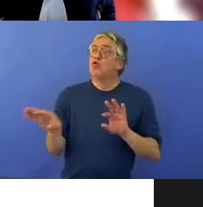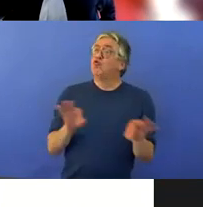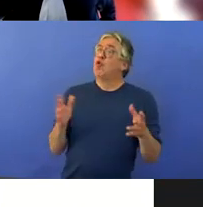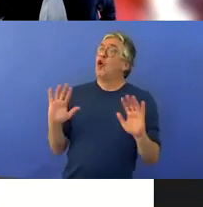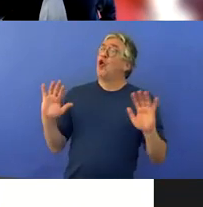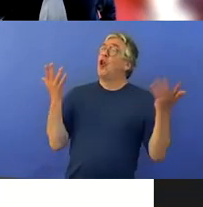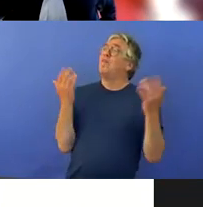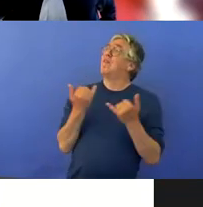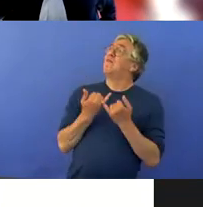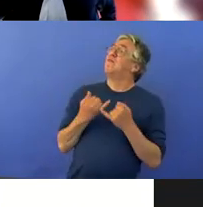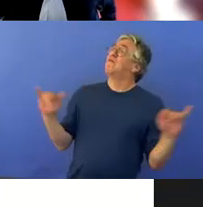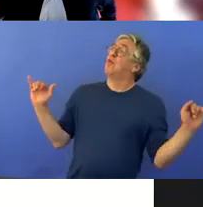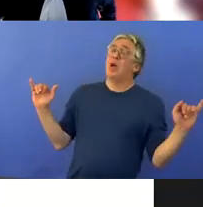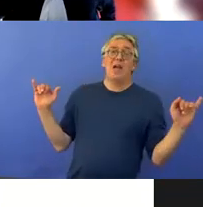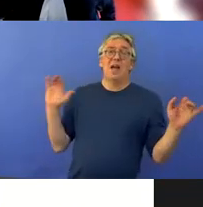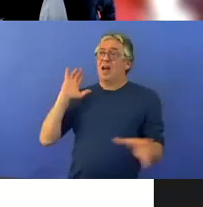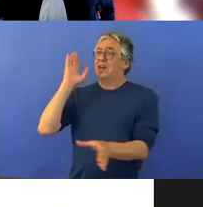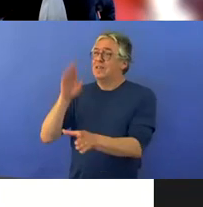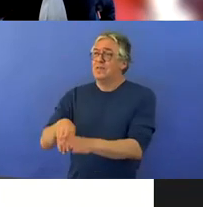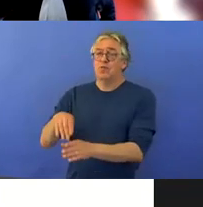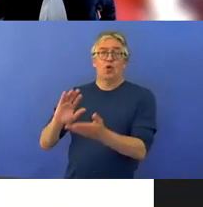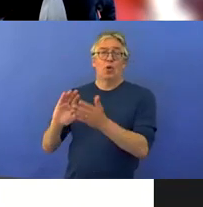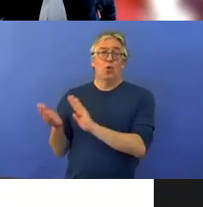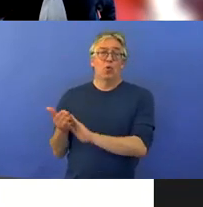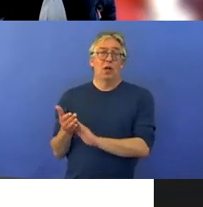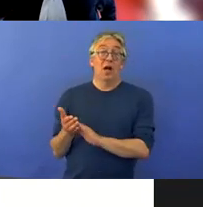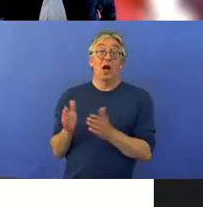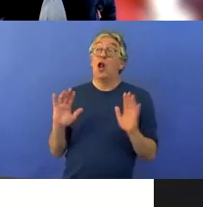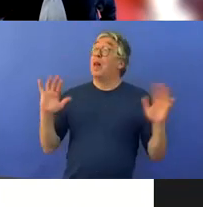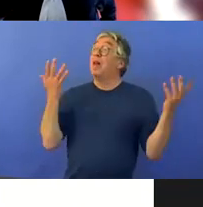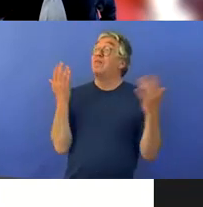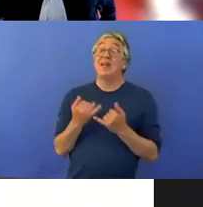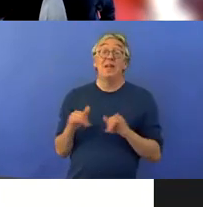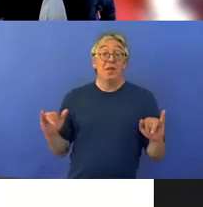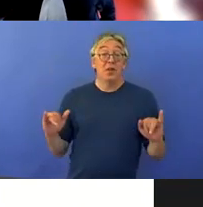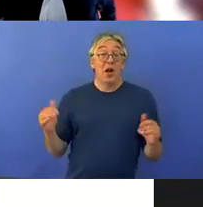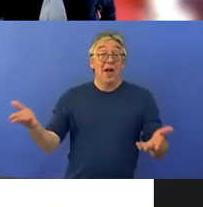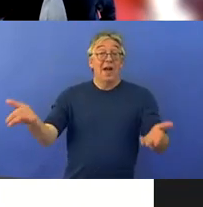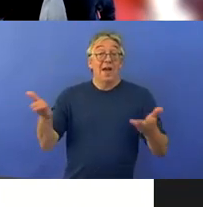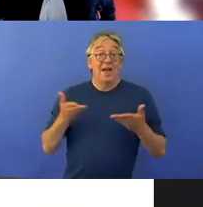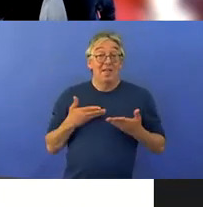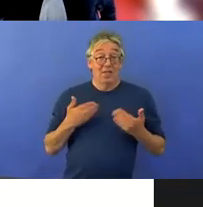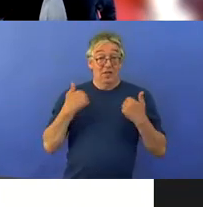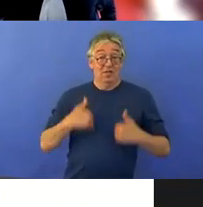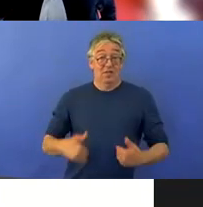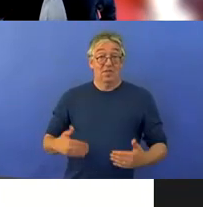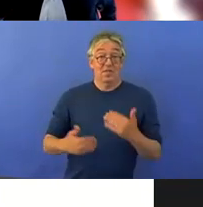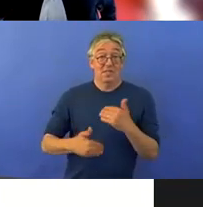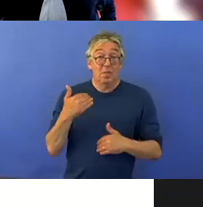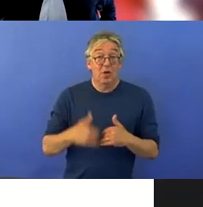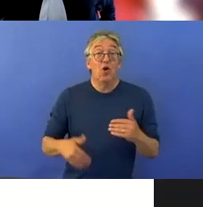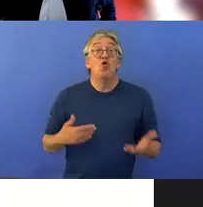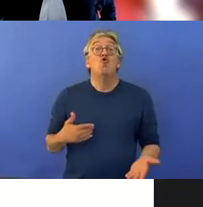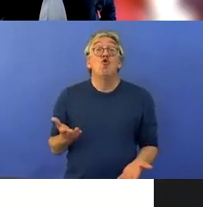freely, inclusive within the community. So independent living provides persons with disability with the right to take